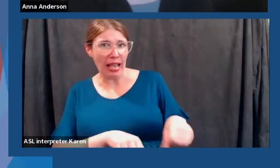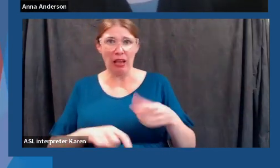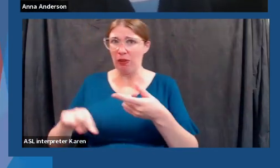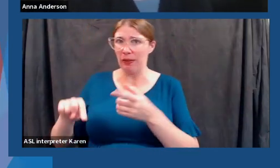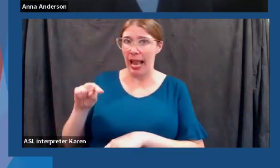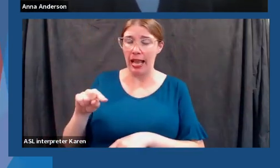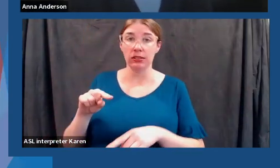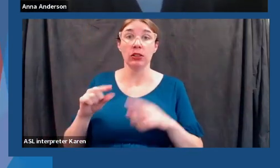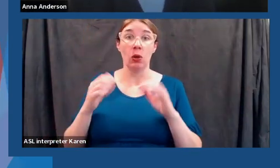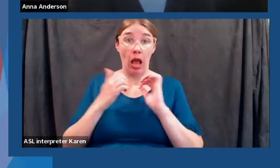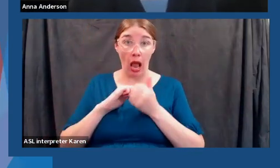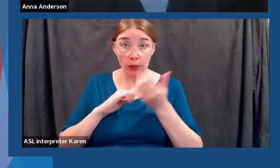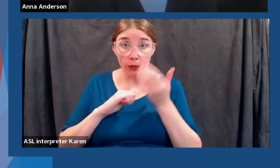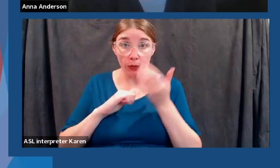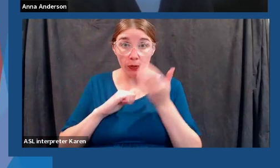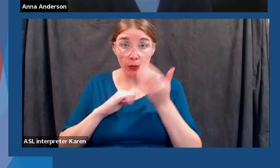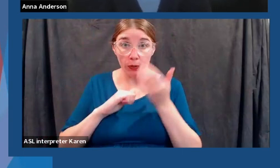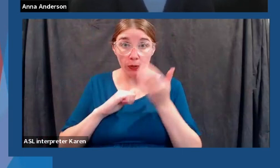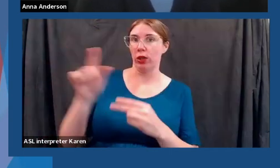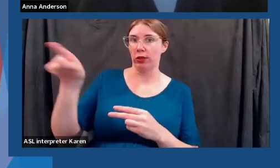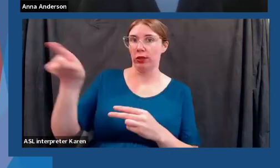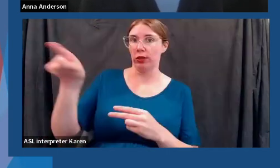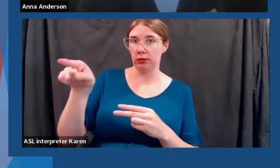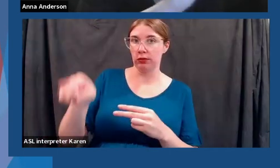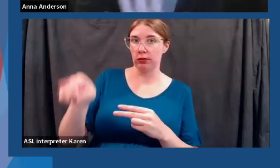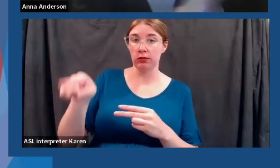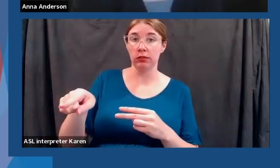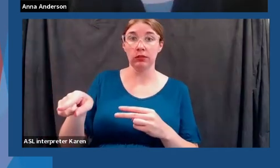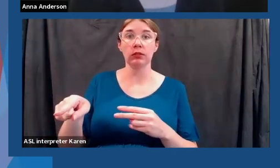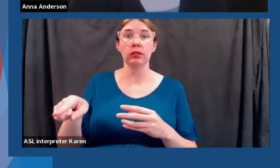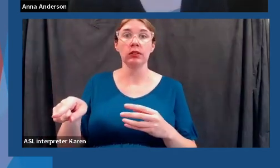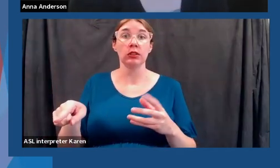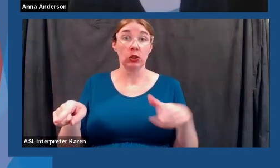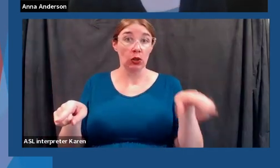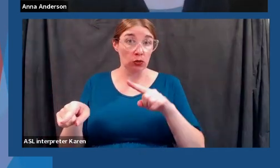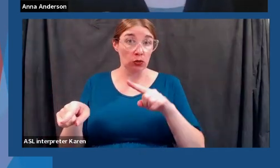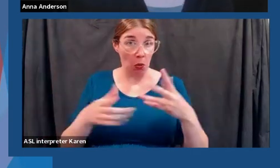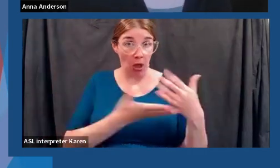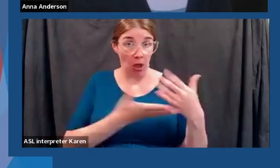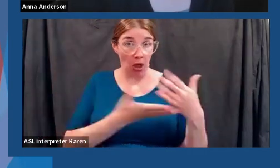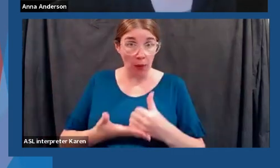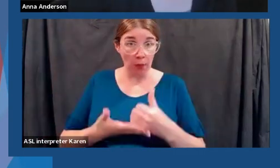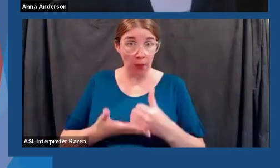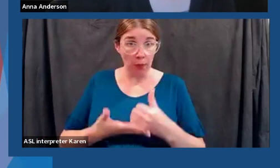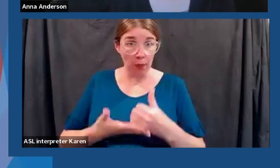If somebody says, I don't know, and you say, do you want me to help you figure that out? This is what you're looking for.